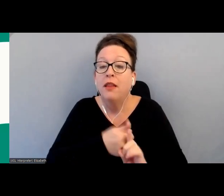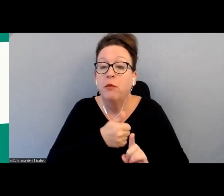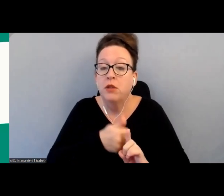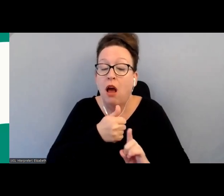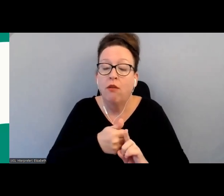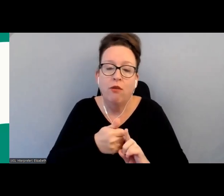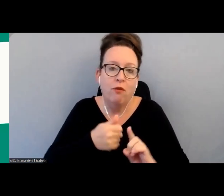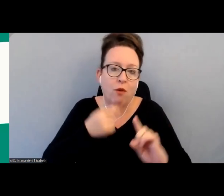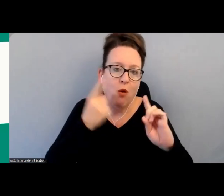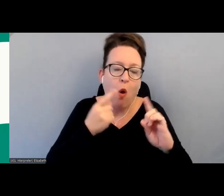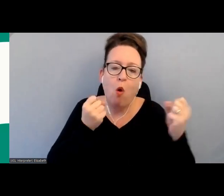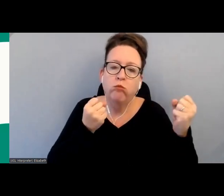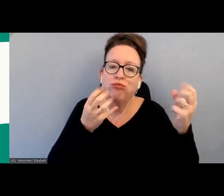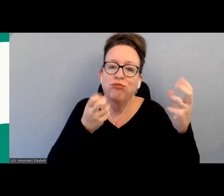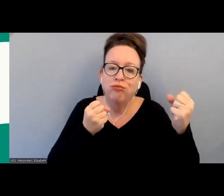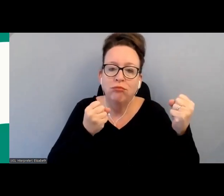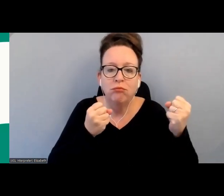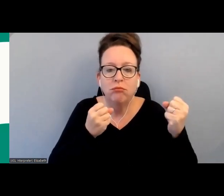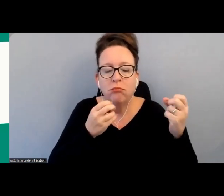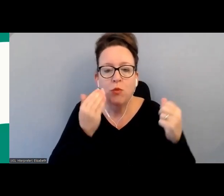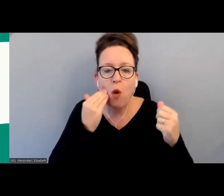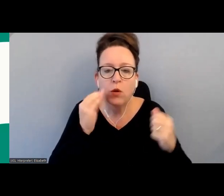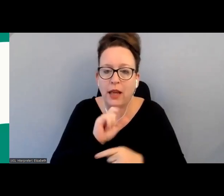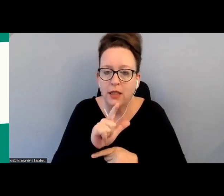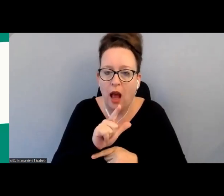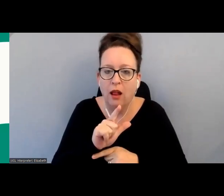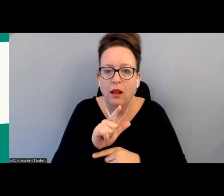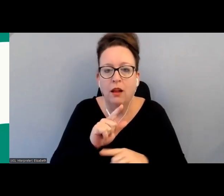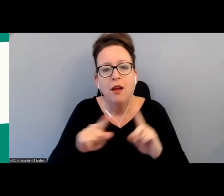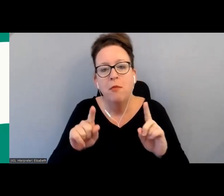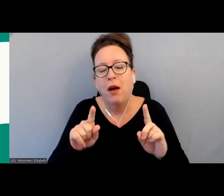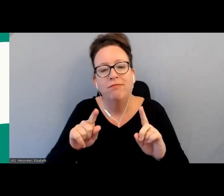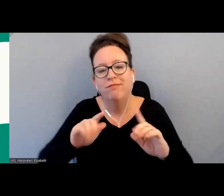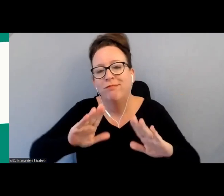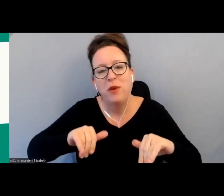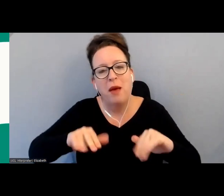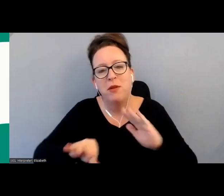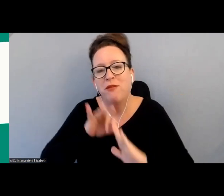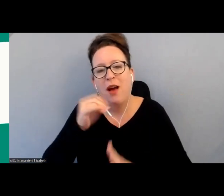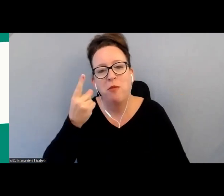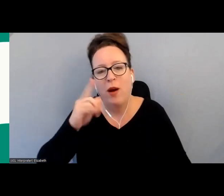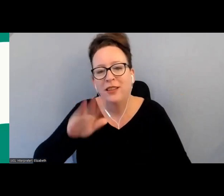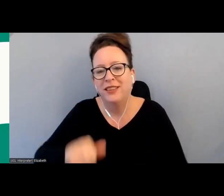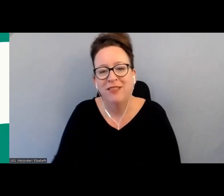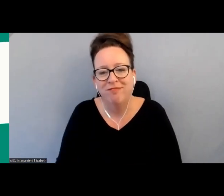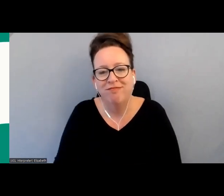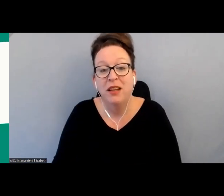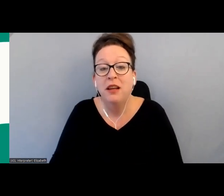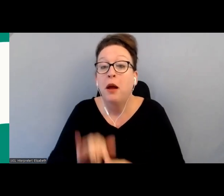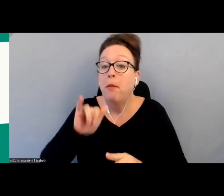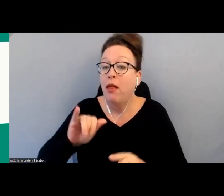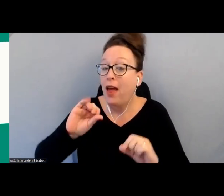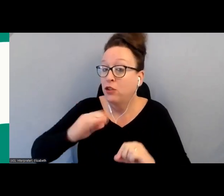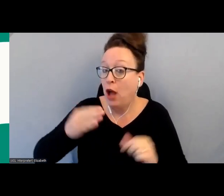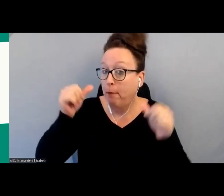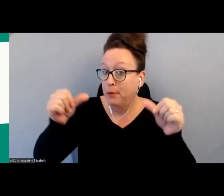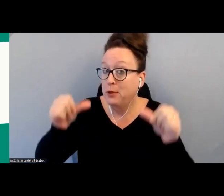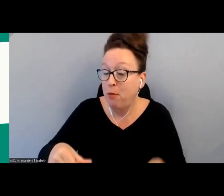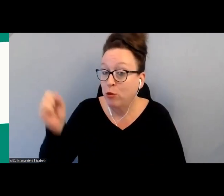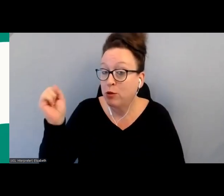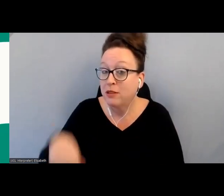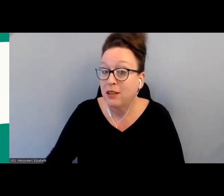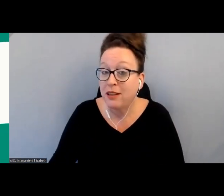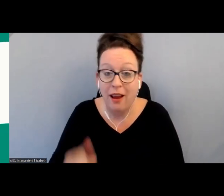proficient in ASL, and we just haven't been able to find one yet. But that job is posted if